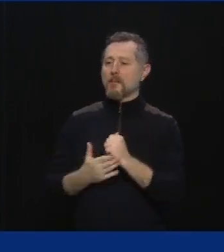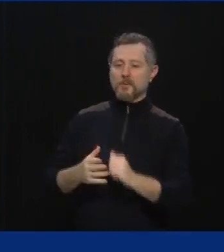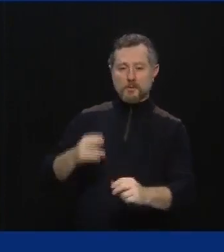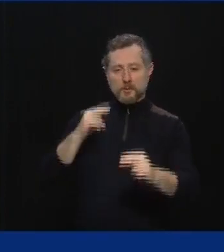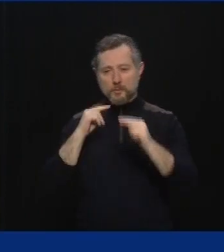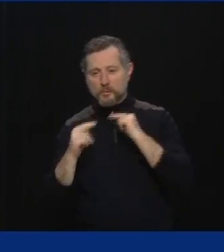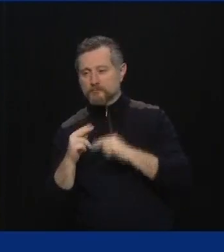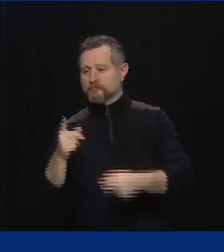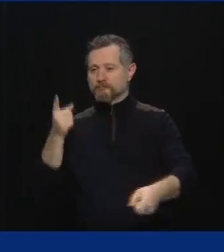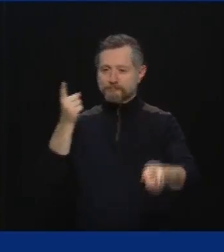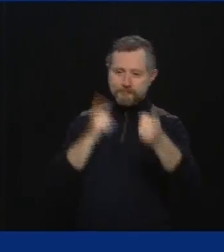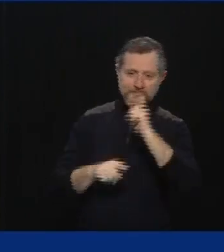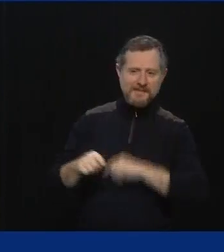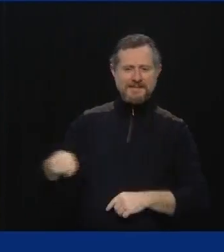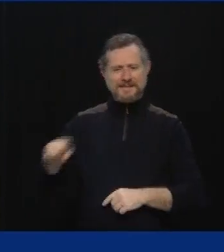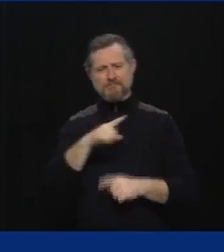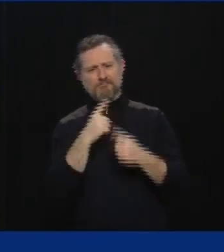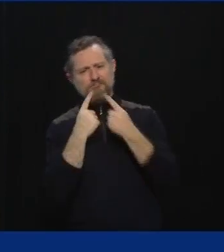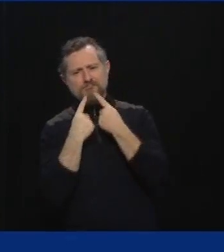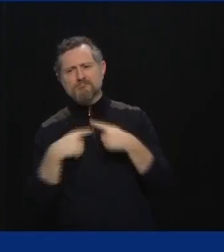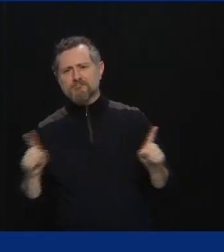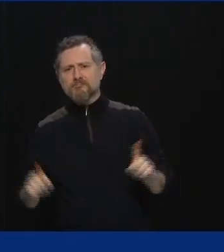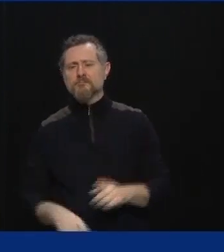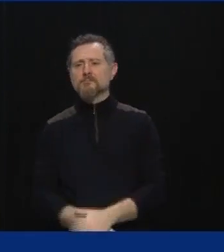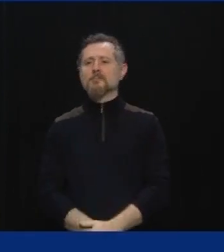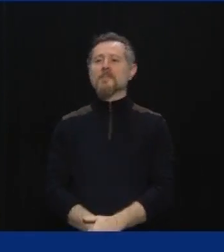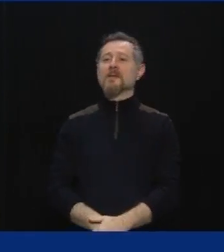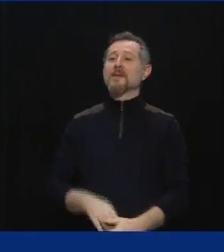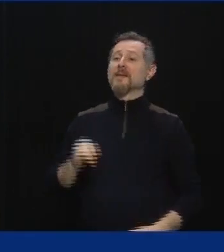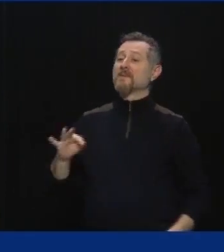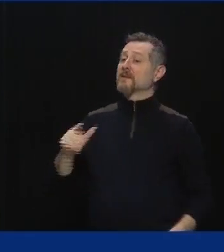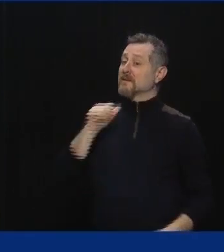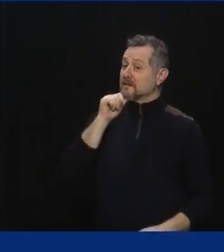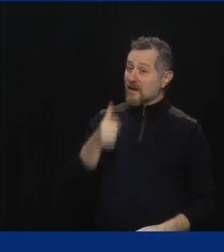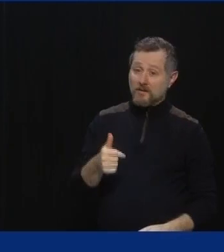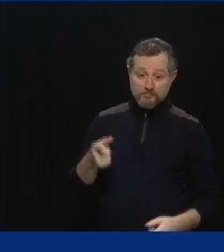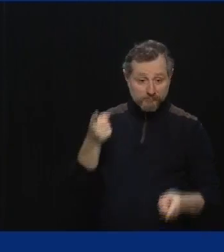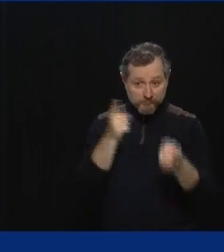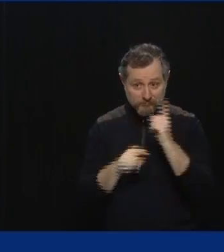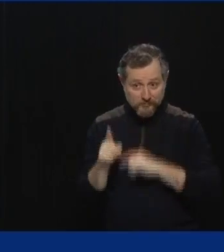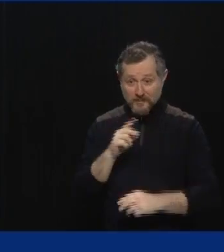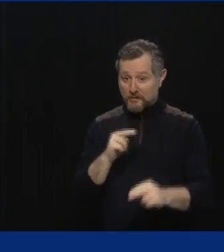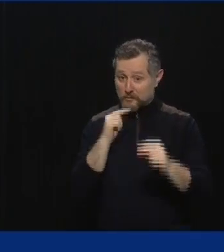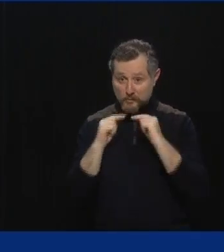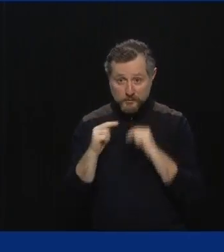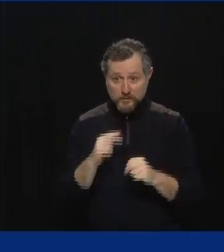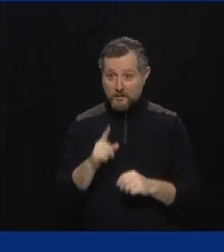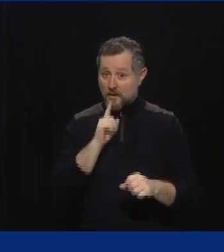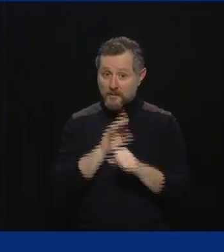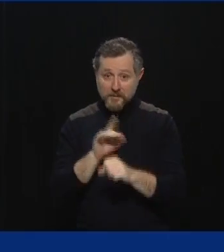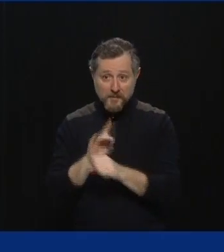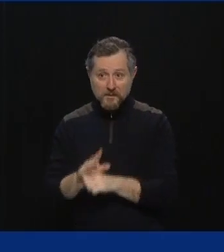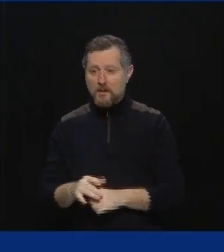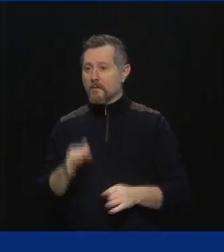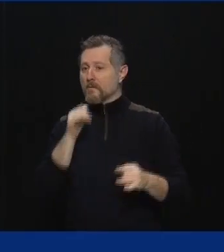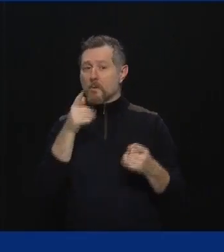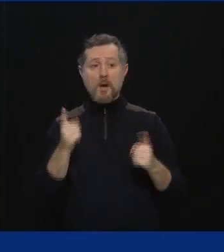working, making it happen. Because if he hadn't got some of those deals together, we might not be here today.